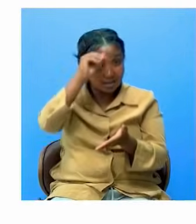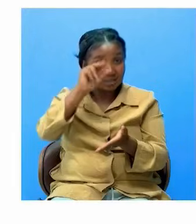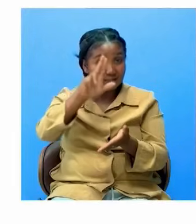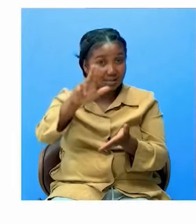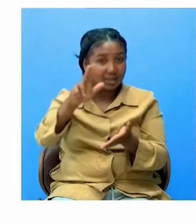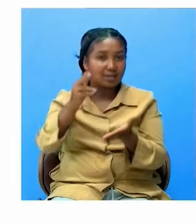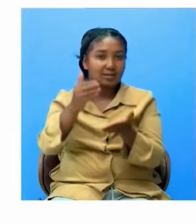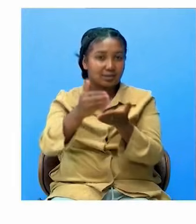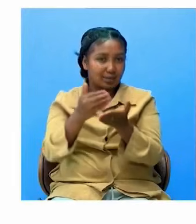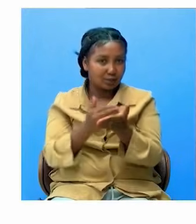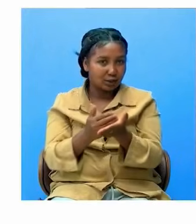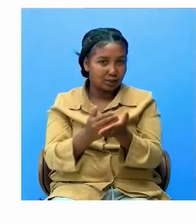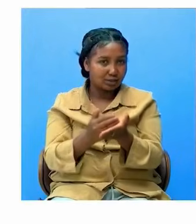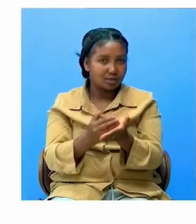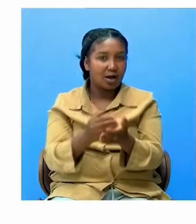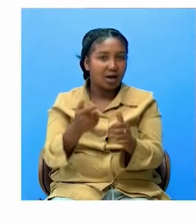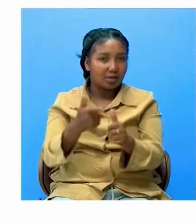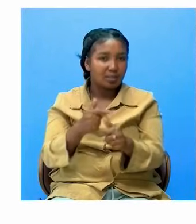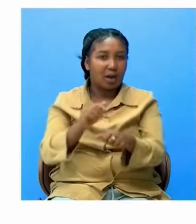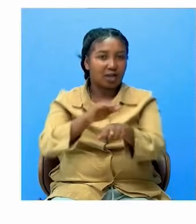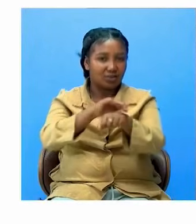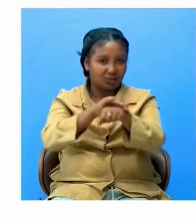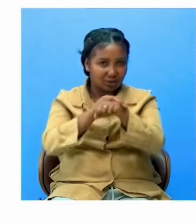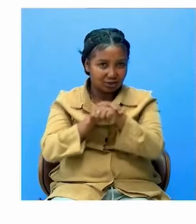subjects. English,